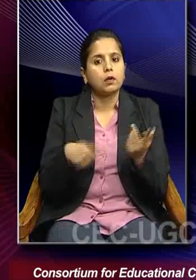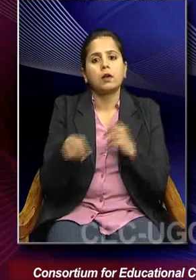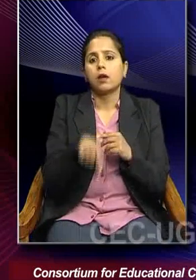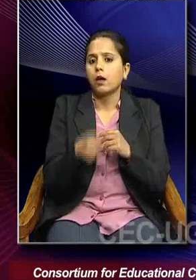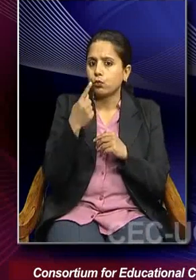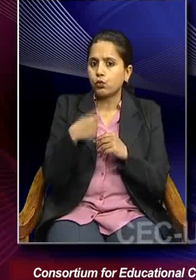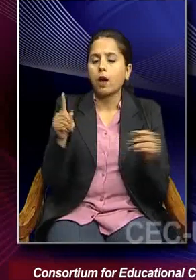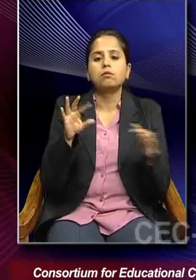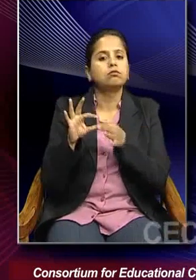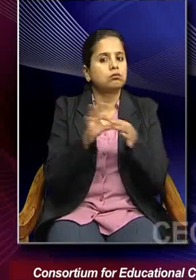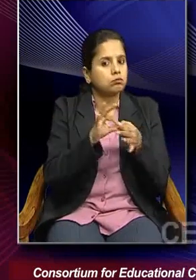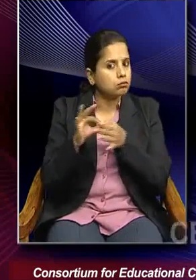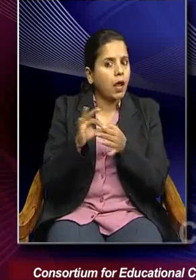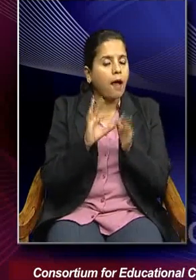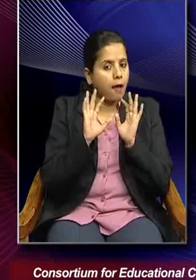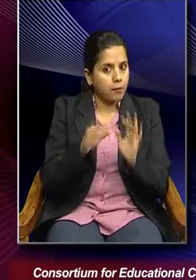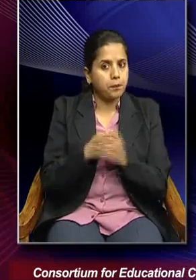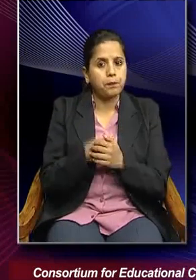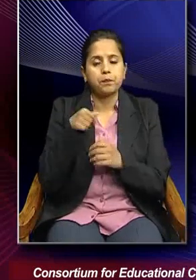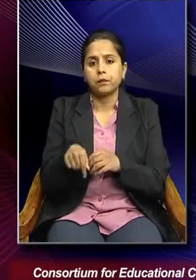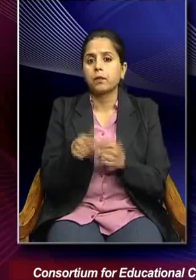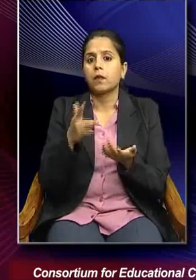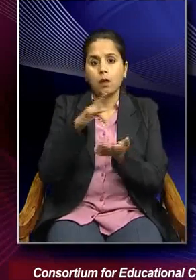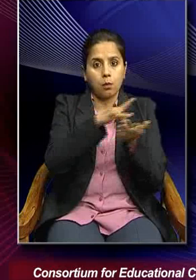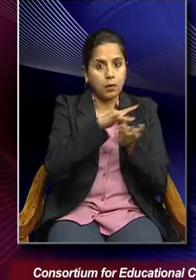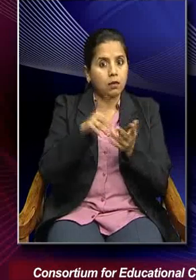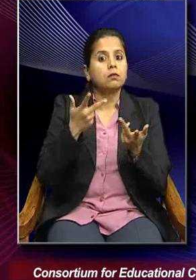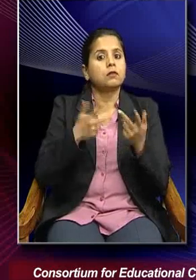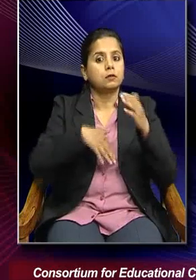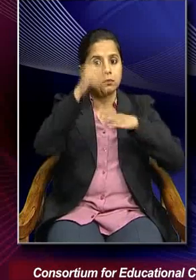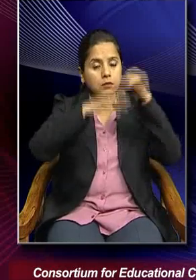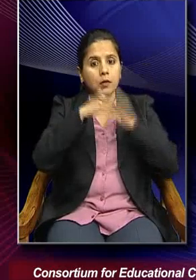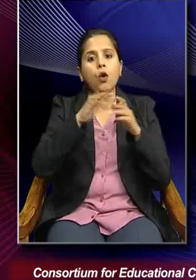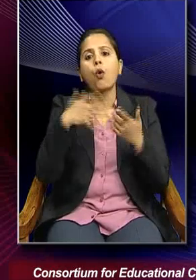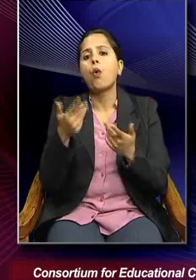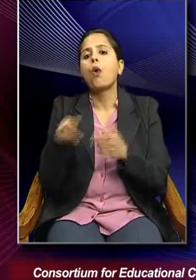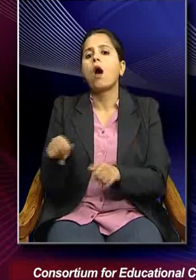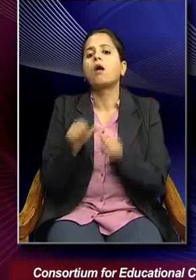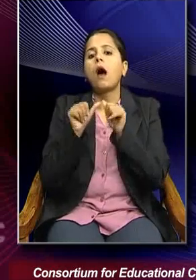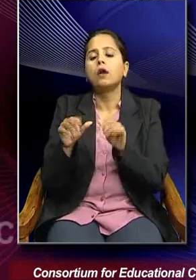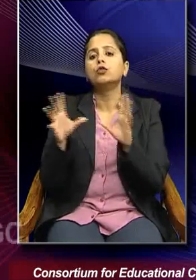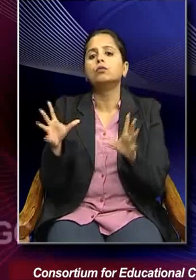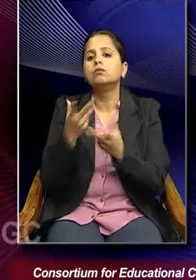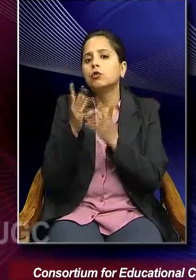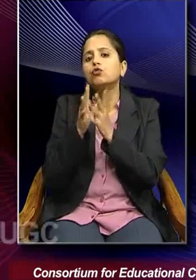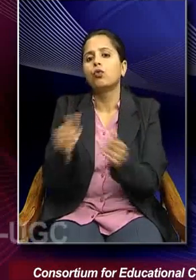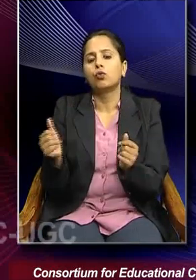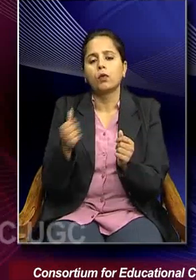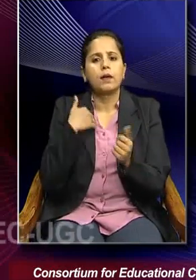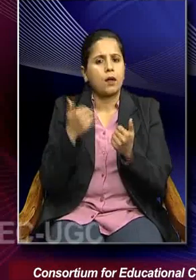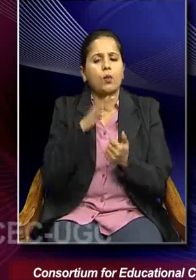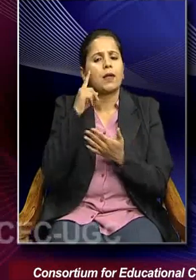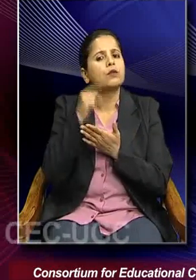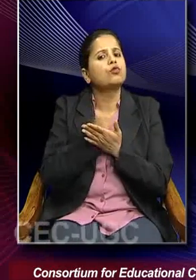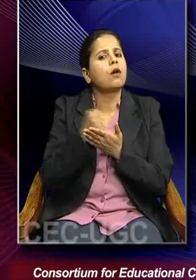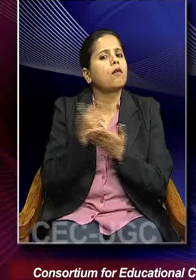valid relationship between the premises and the conclusion. That means what we are really trying